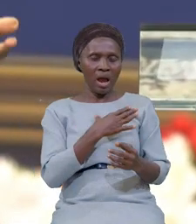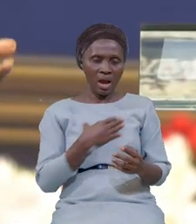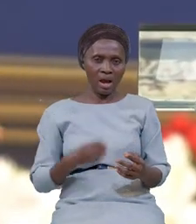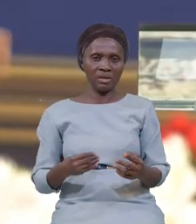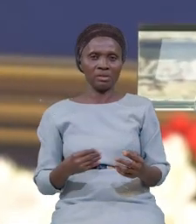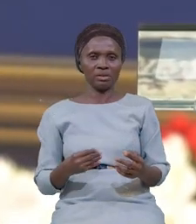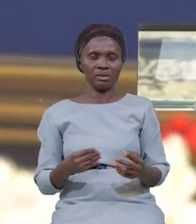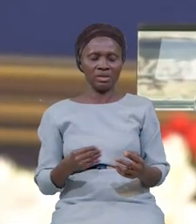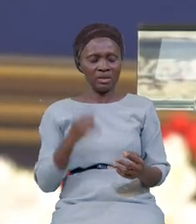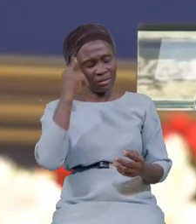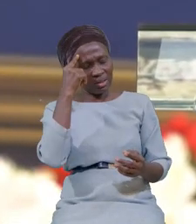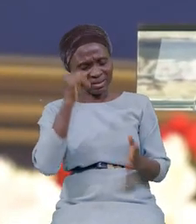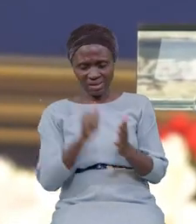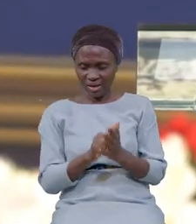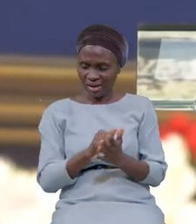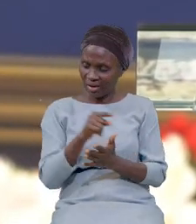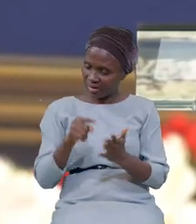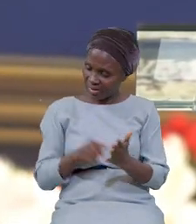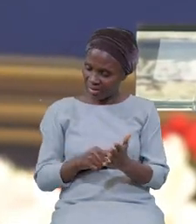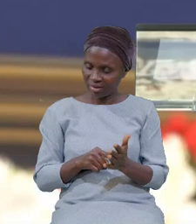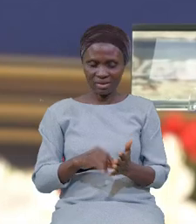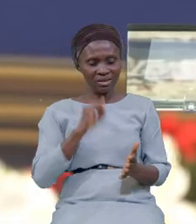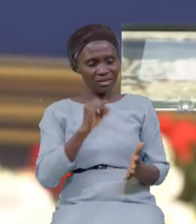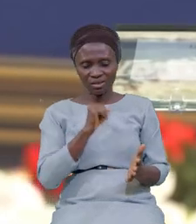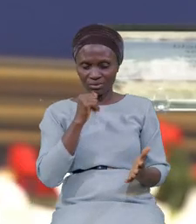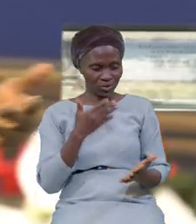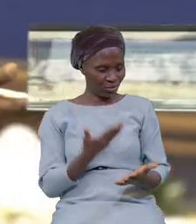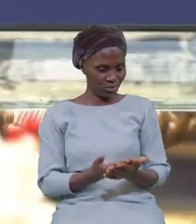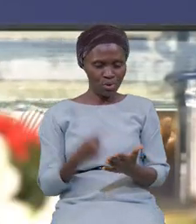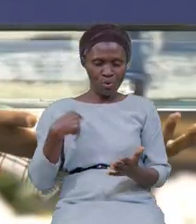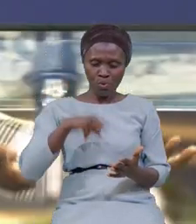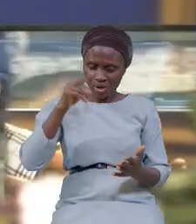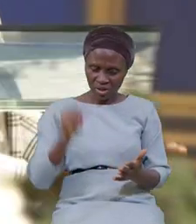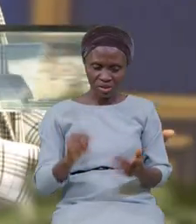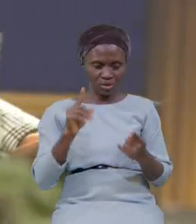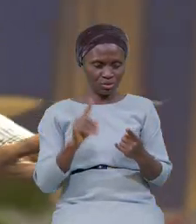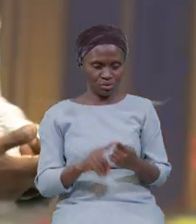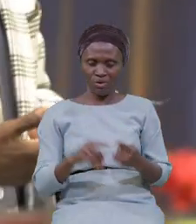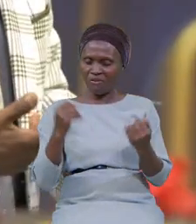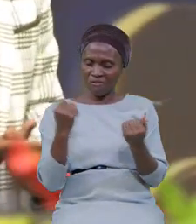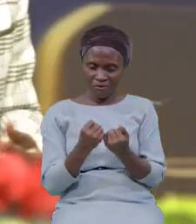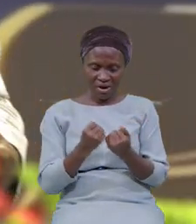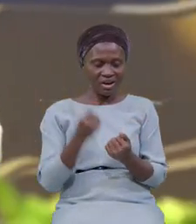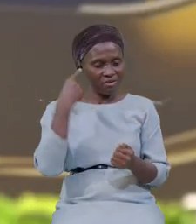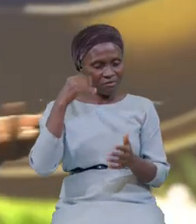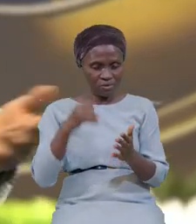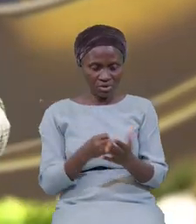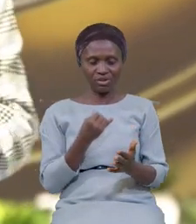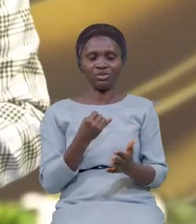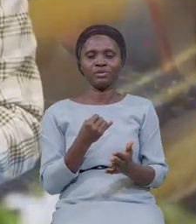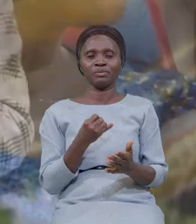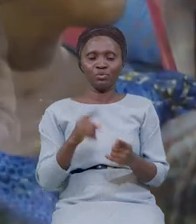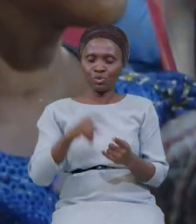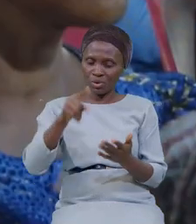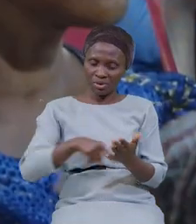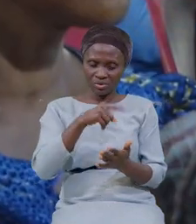To see that this is something to fight for. She was so just tired that she said she wasn't